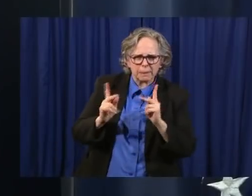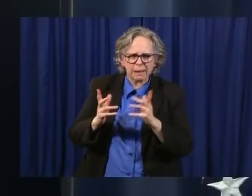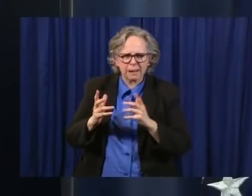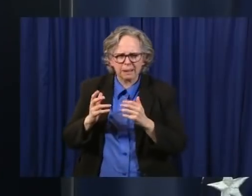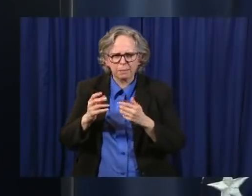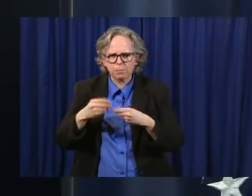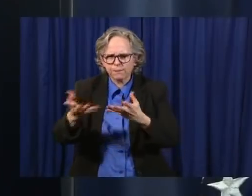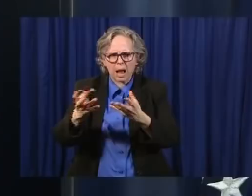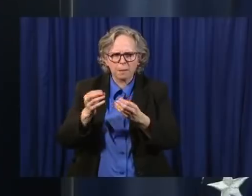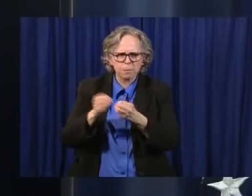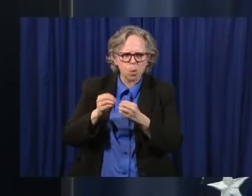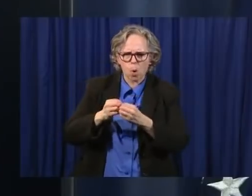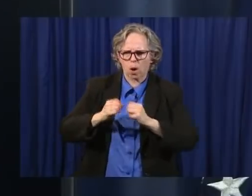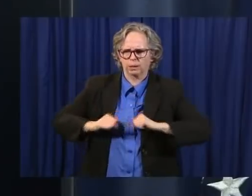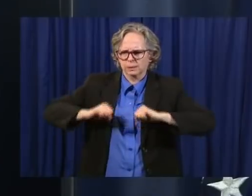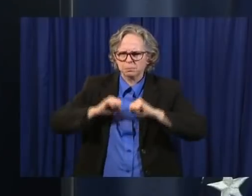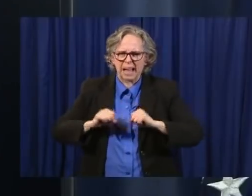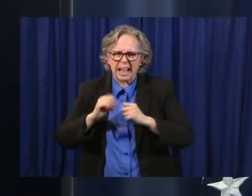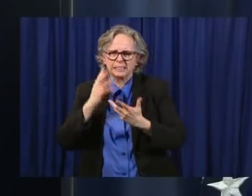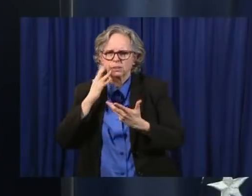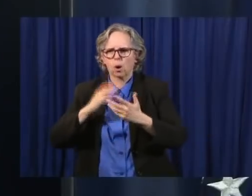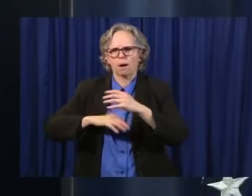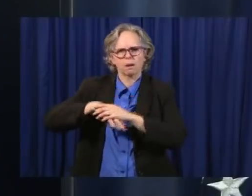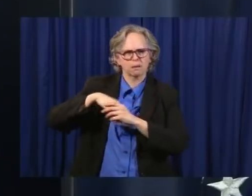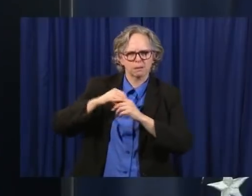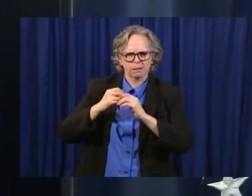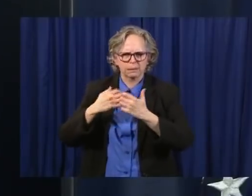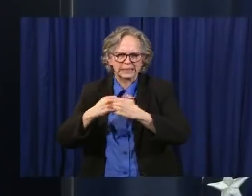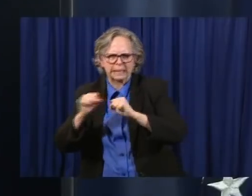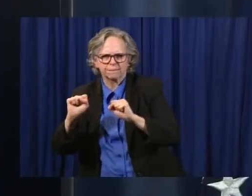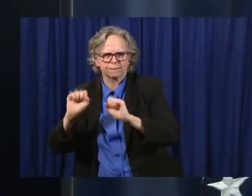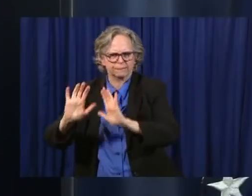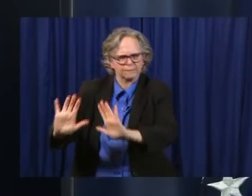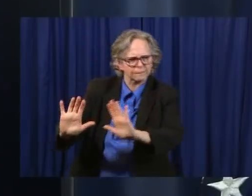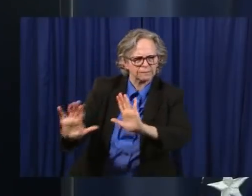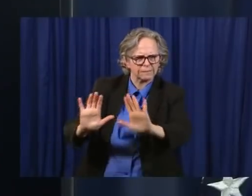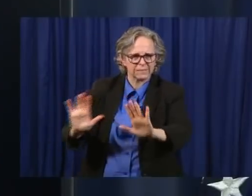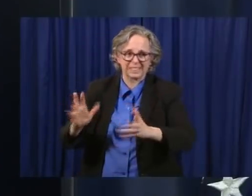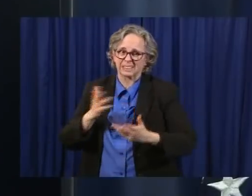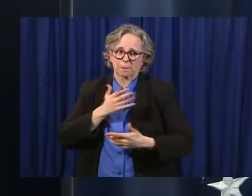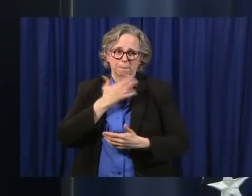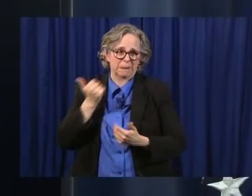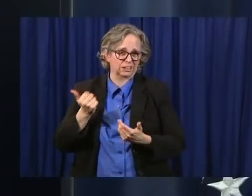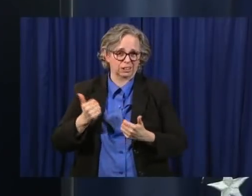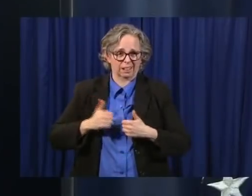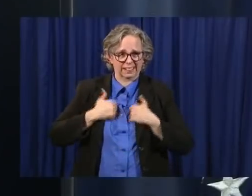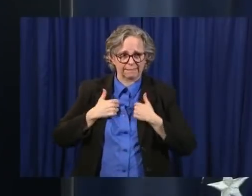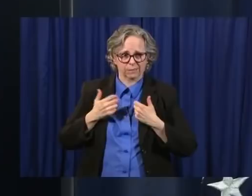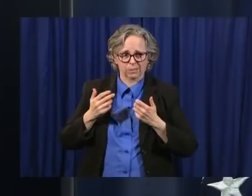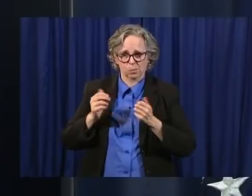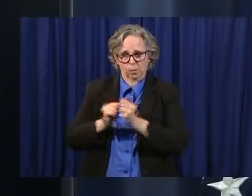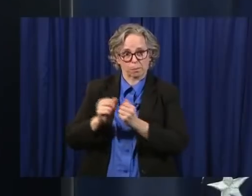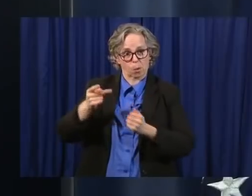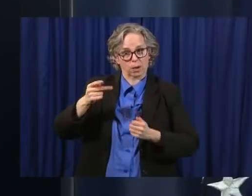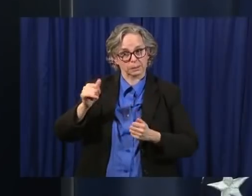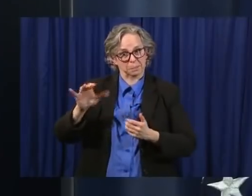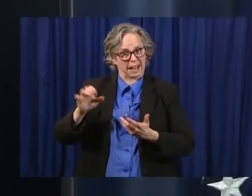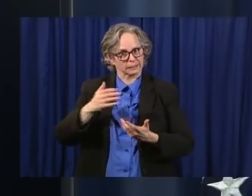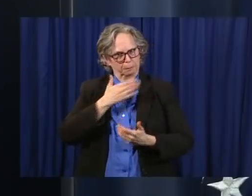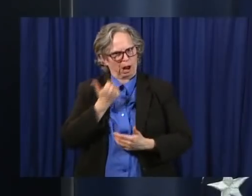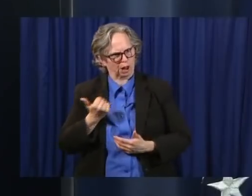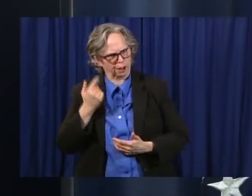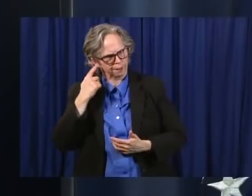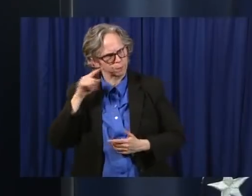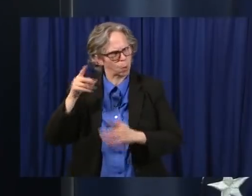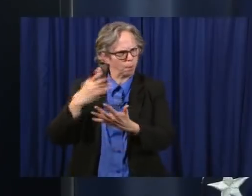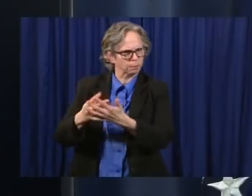plant space, which it's a nicer way to live, period, but it's also a part of our trying to fight the spread